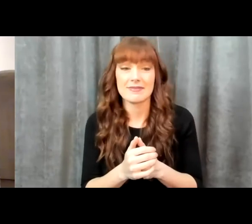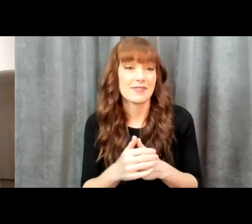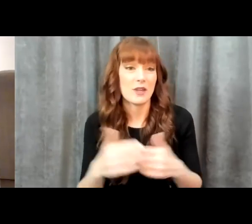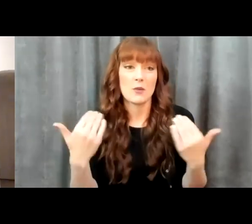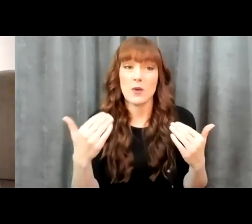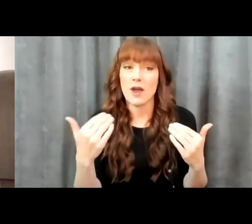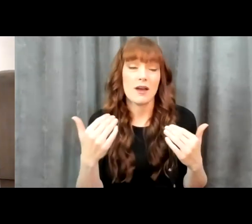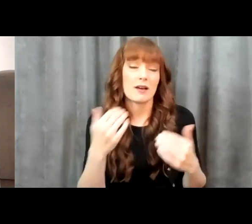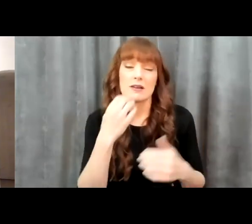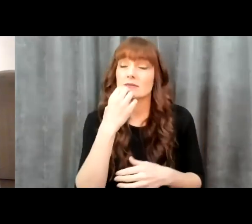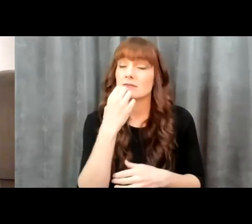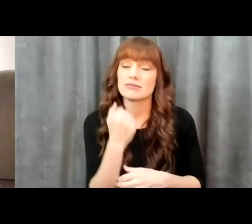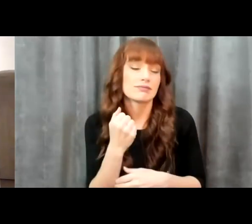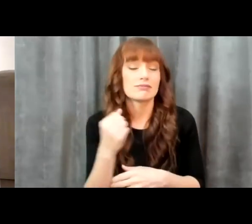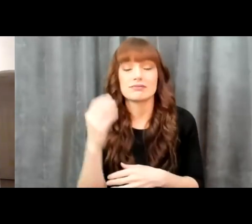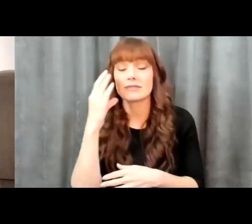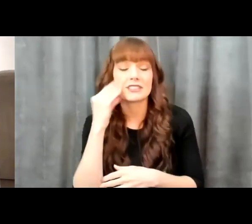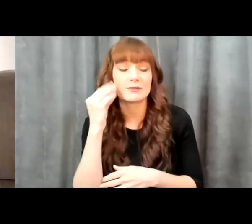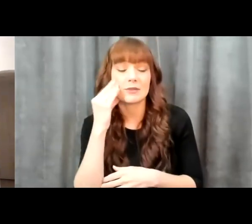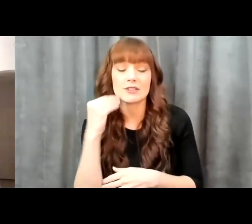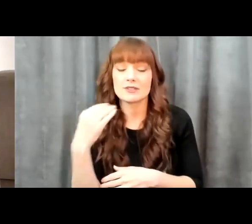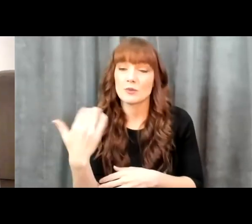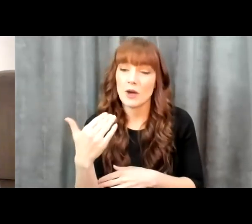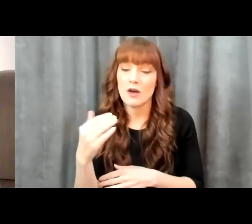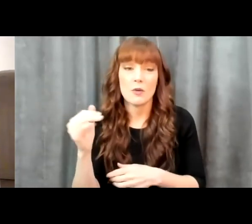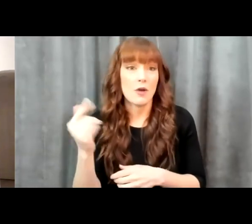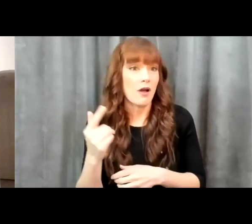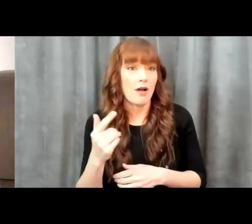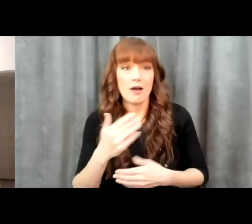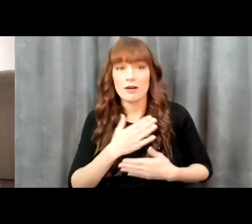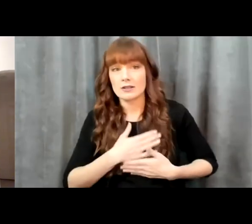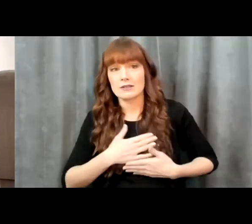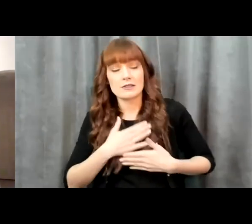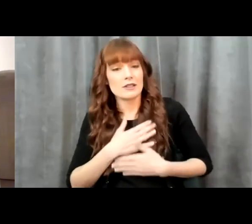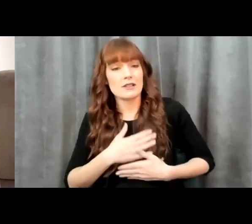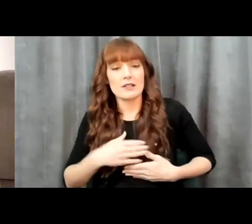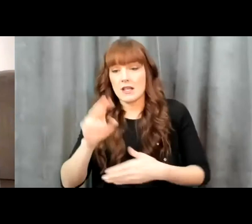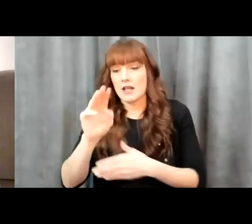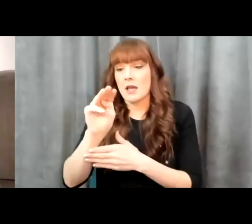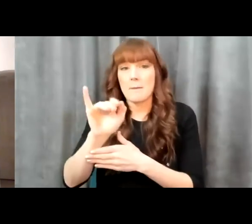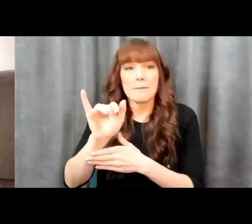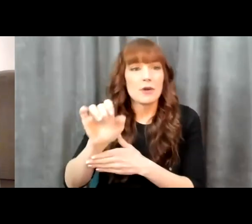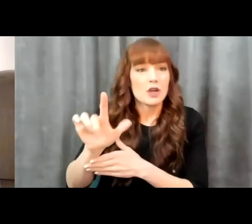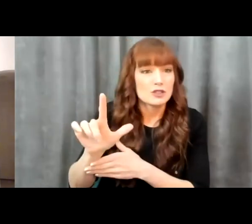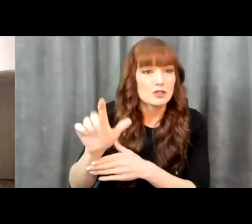great and valuable experience that we were all able to have and that Marshall could have.